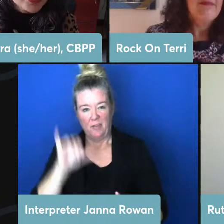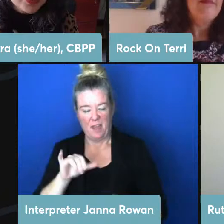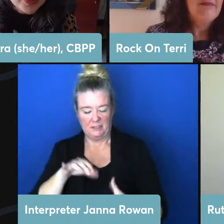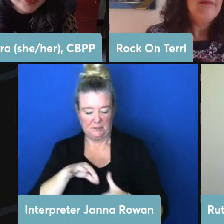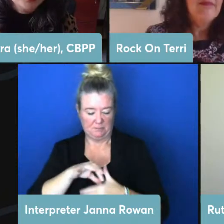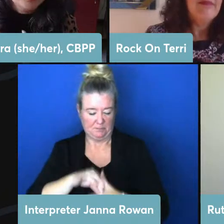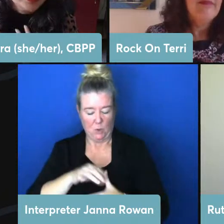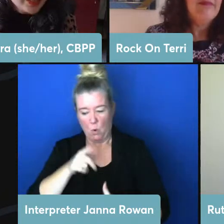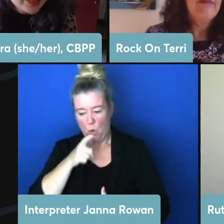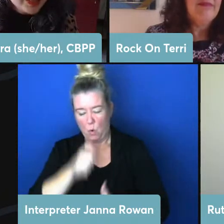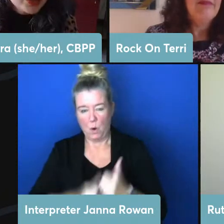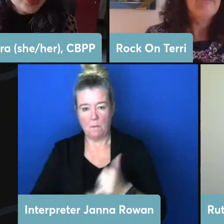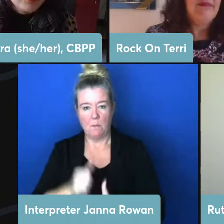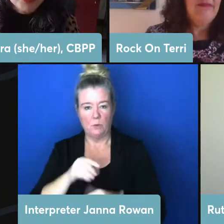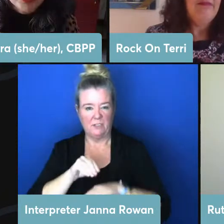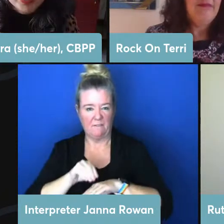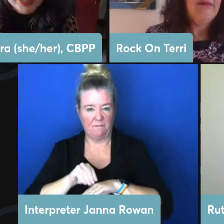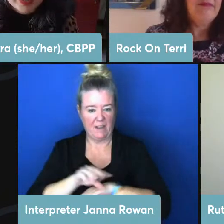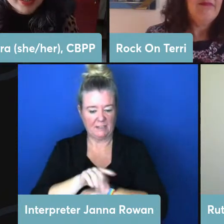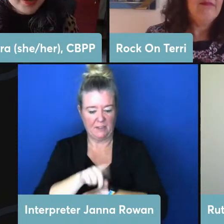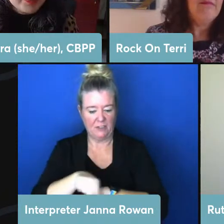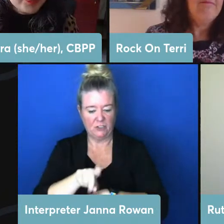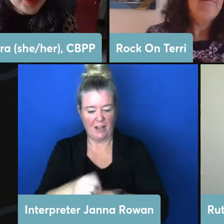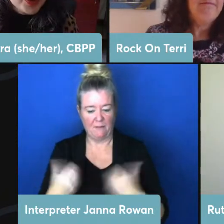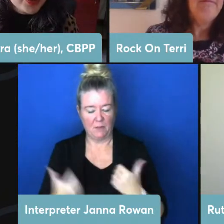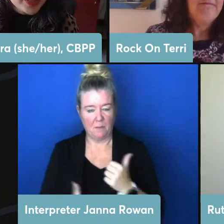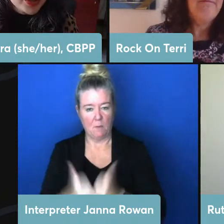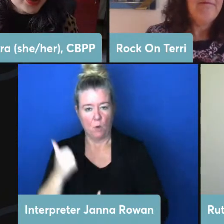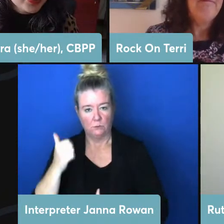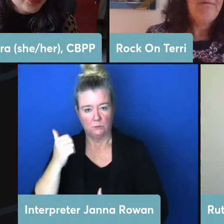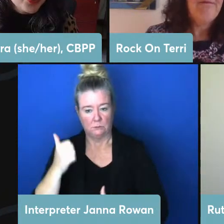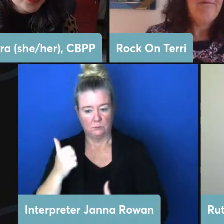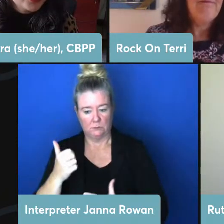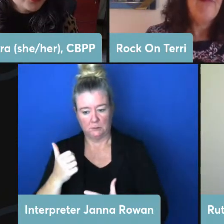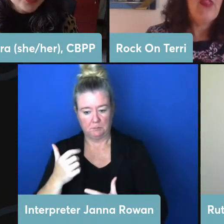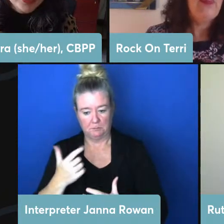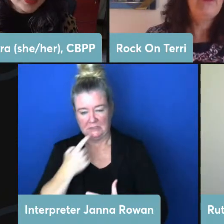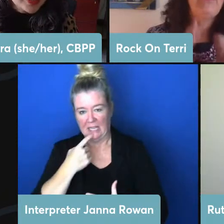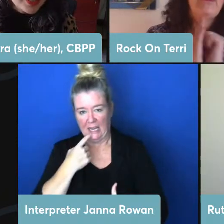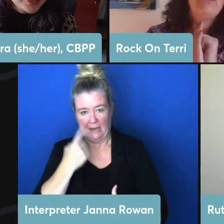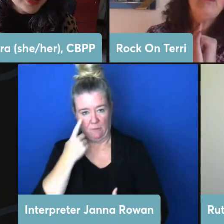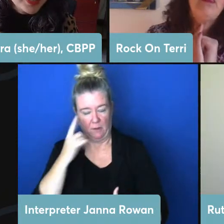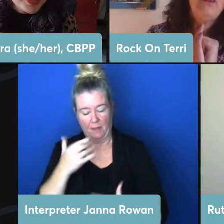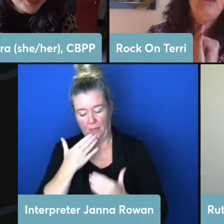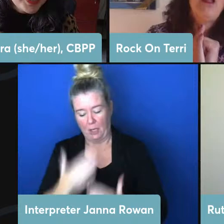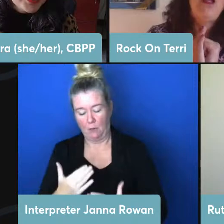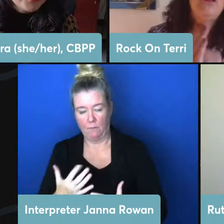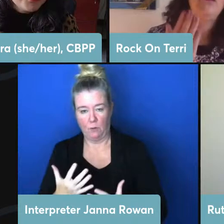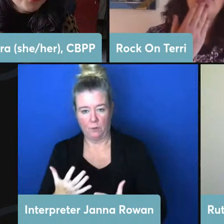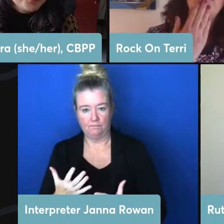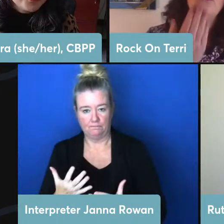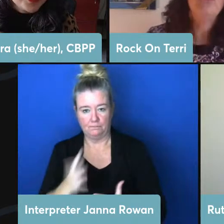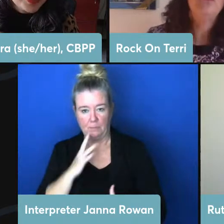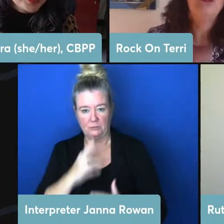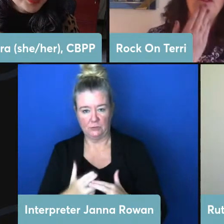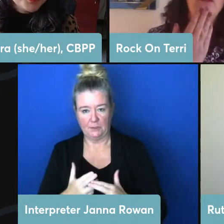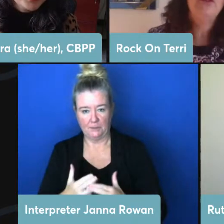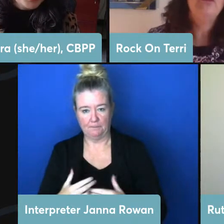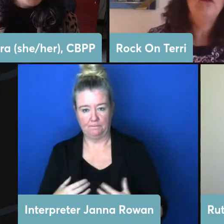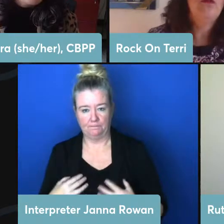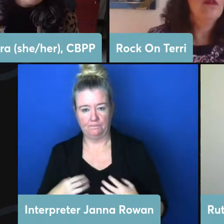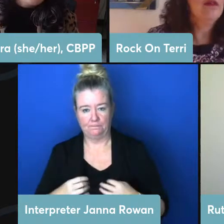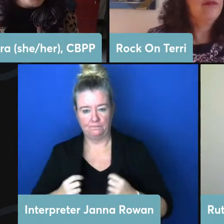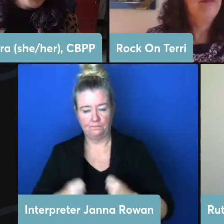Is who is most affected, they should have the most say. So thank you for raising that.